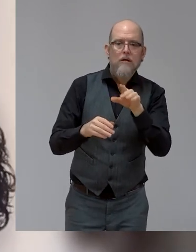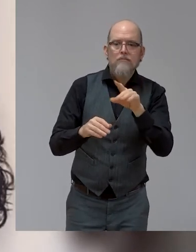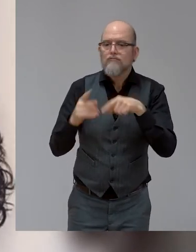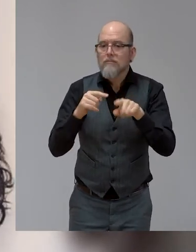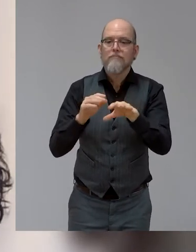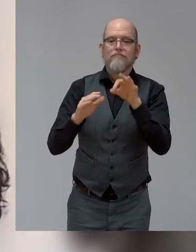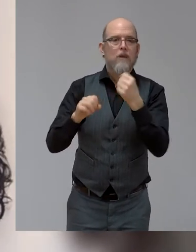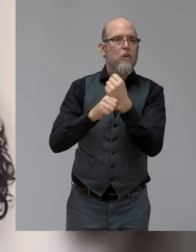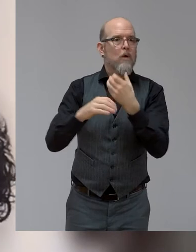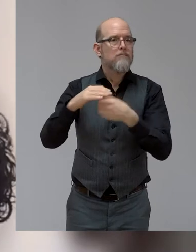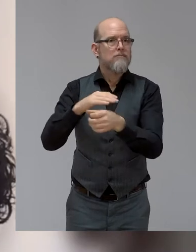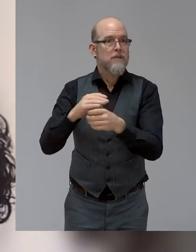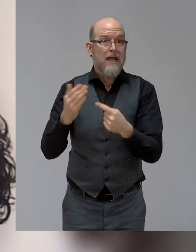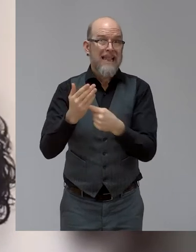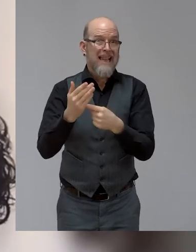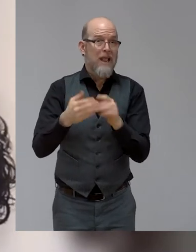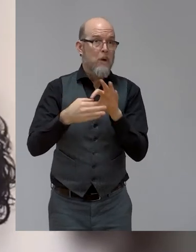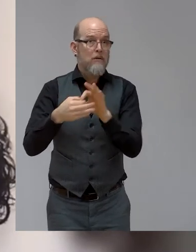simplify some tasks for employees.